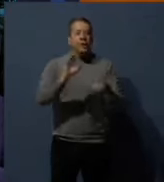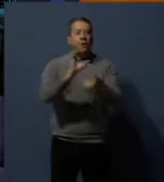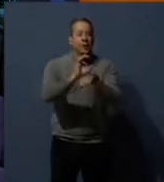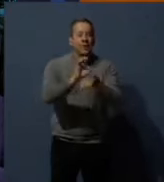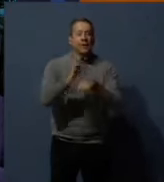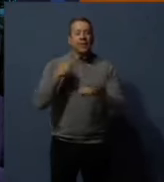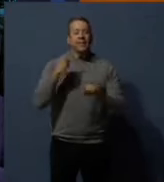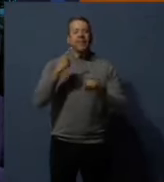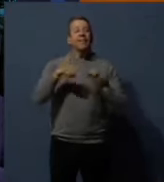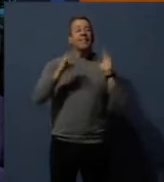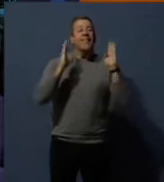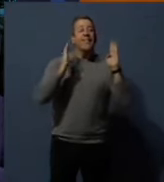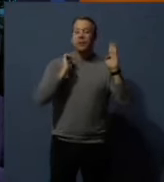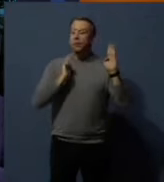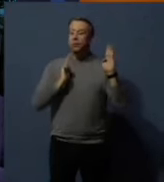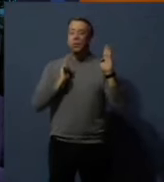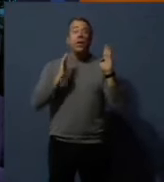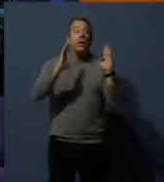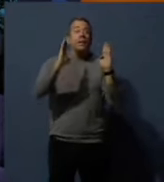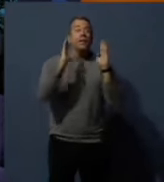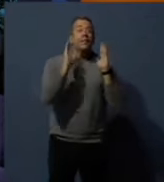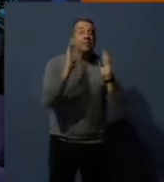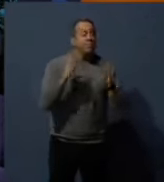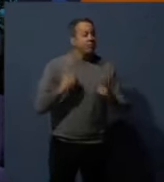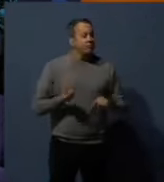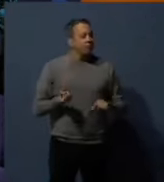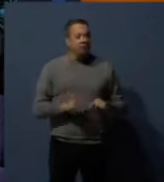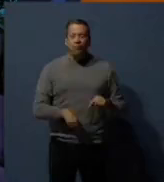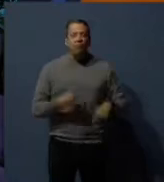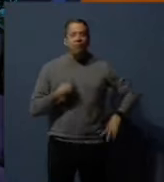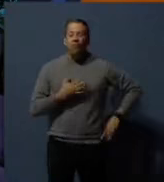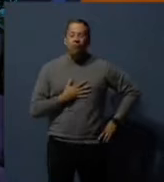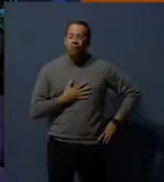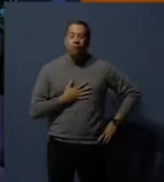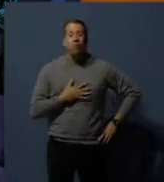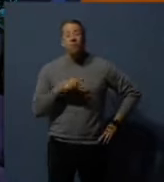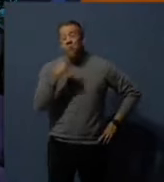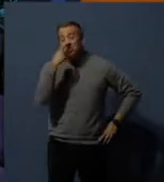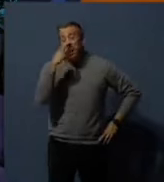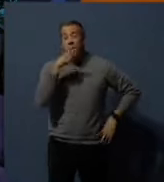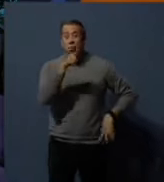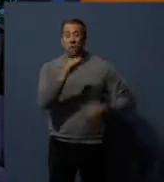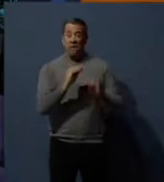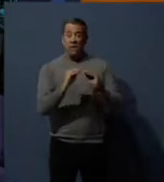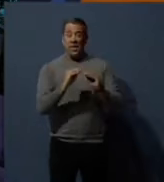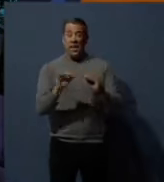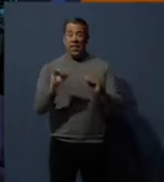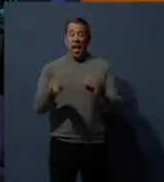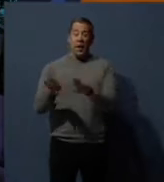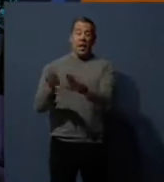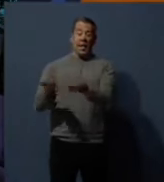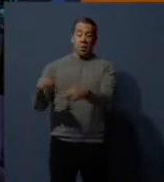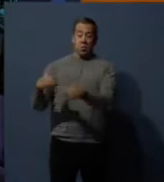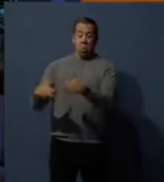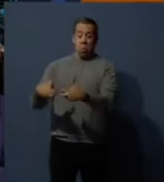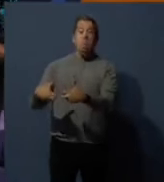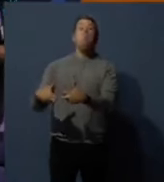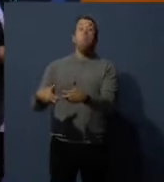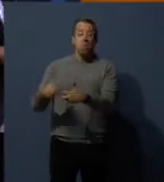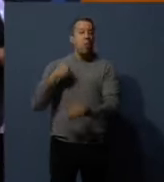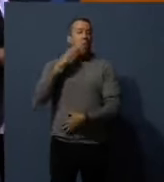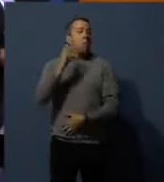couldn't fully enjoy the service. And if you could fix the kid problem, then I'd come